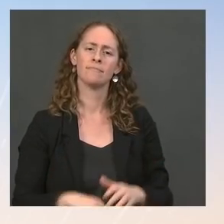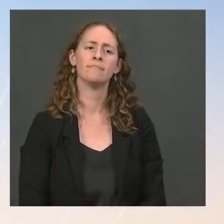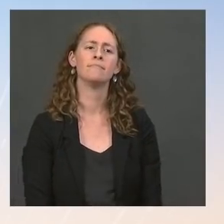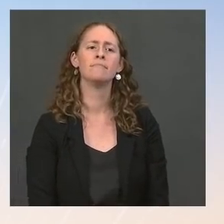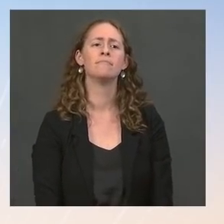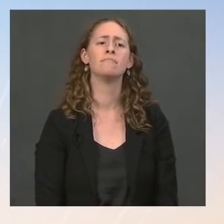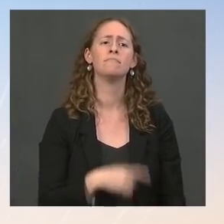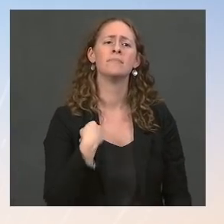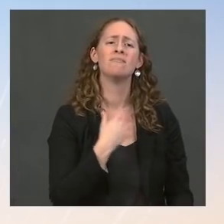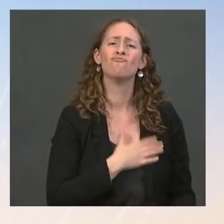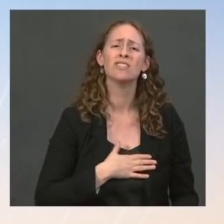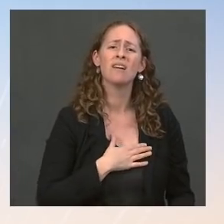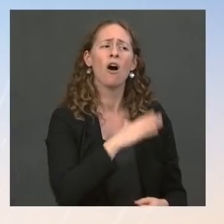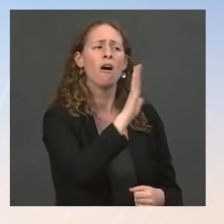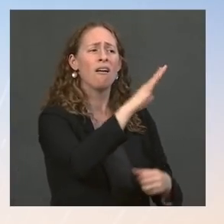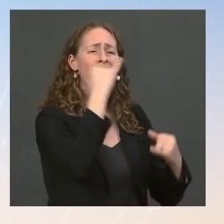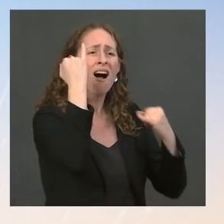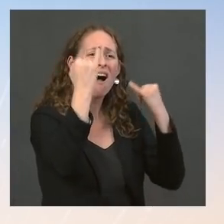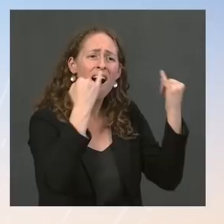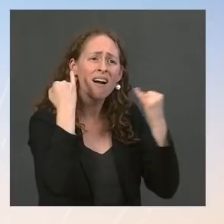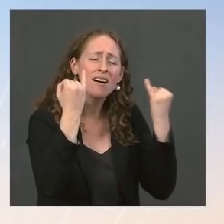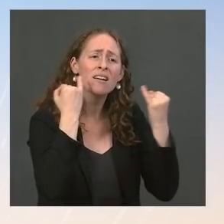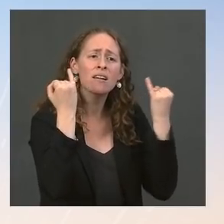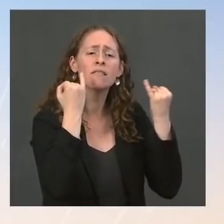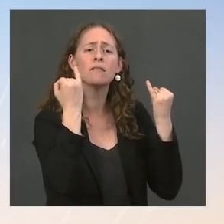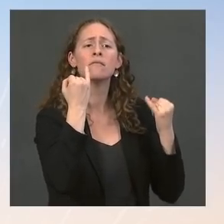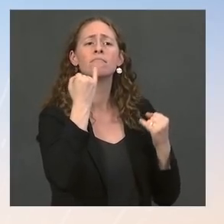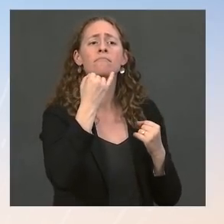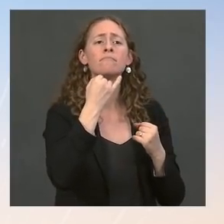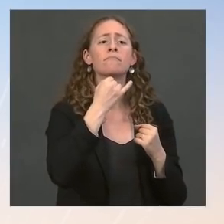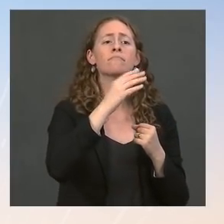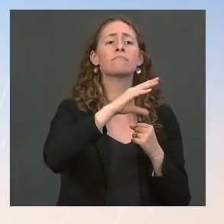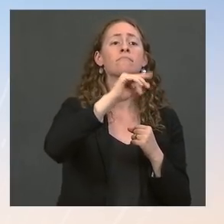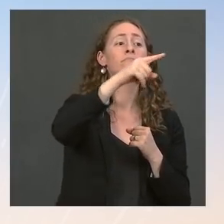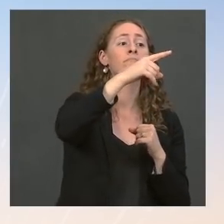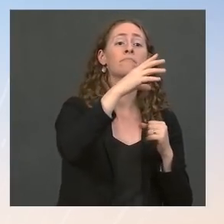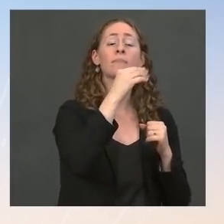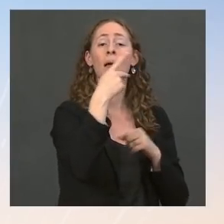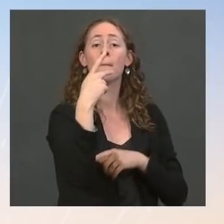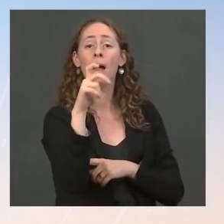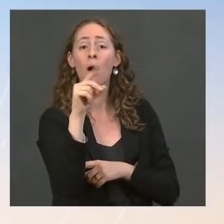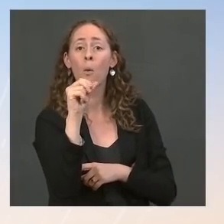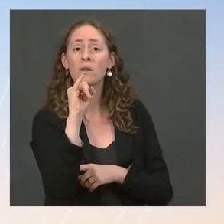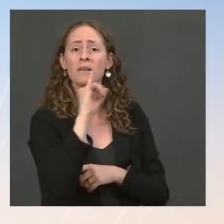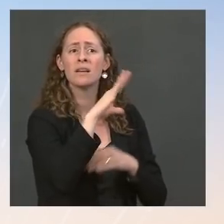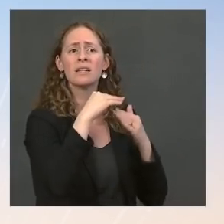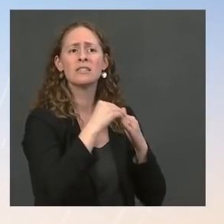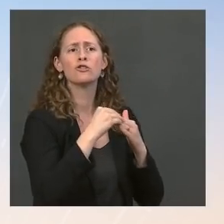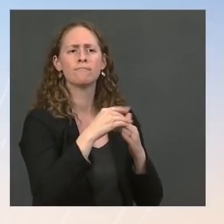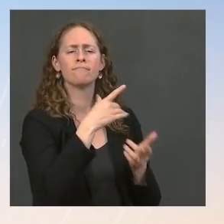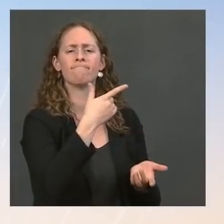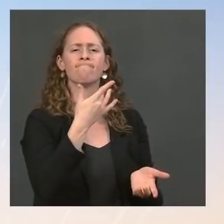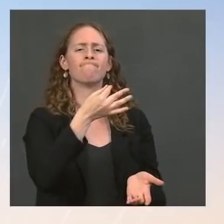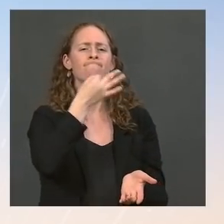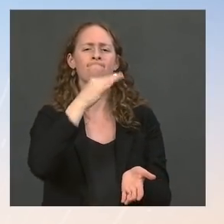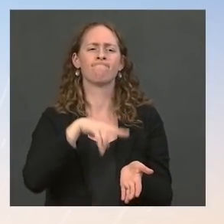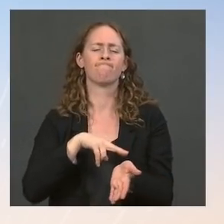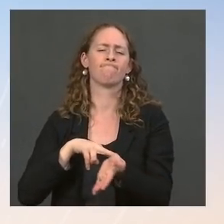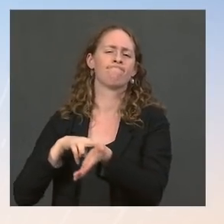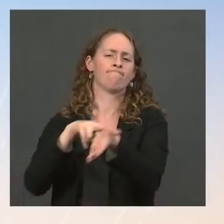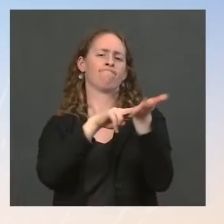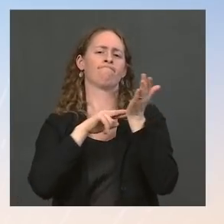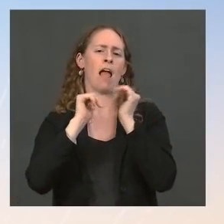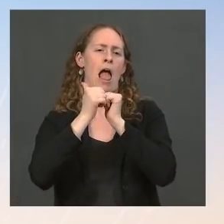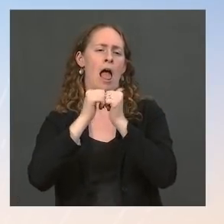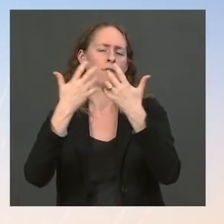ideas, the leader and the speaker of the House and leader of the caucus probably has the best sense of how to get these things done. And I was talking to a lawmaker yesterday